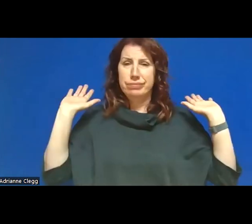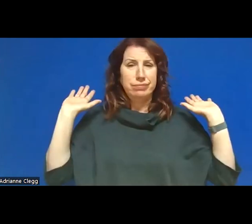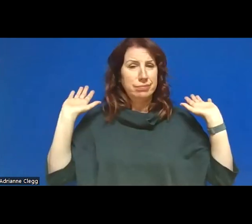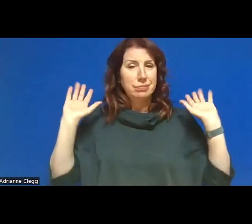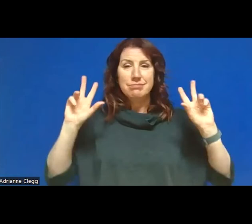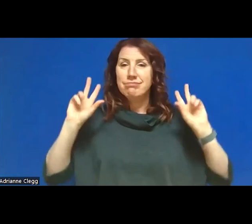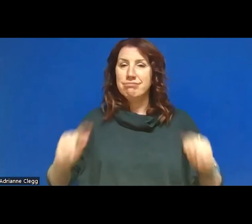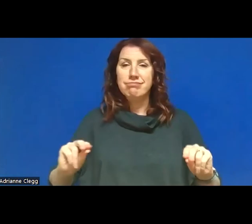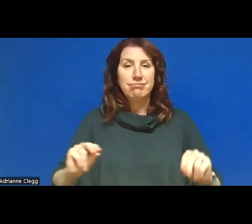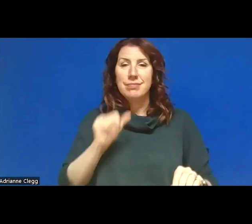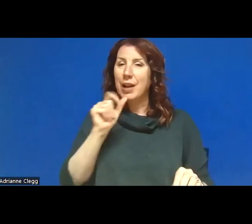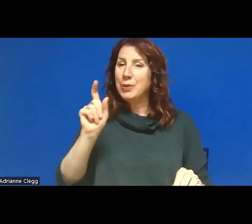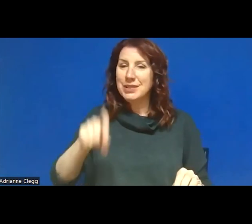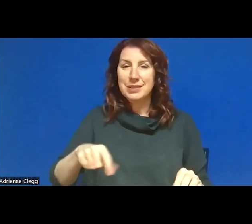to.